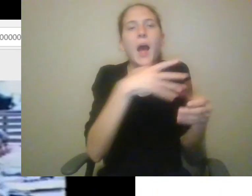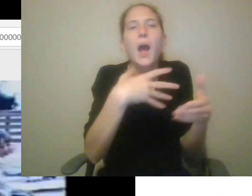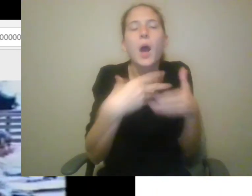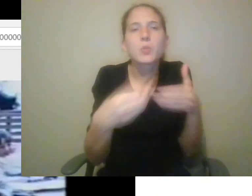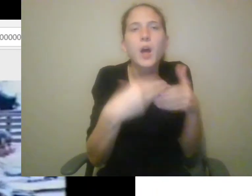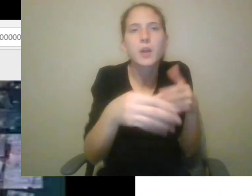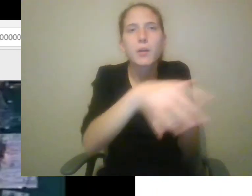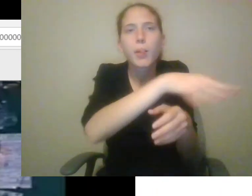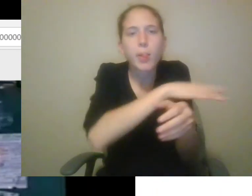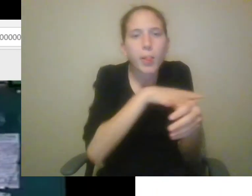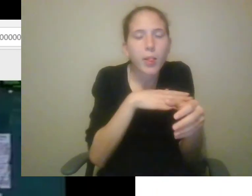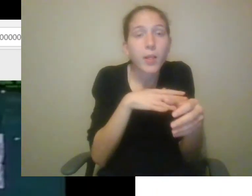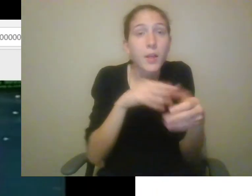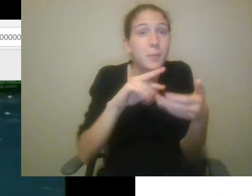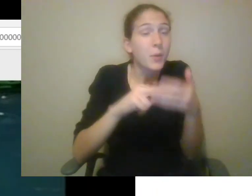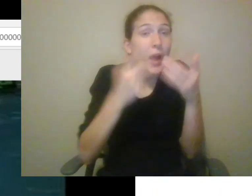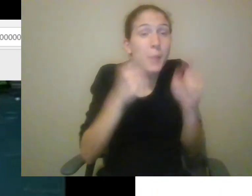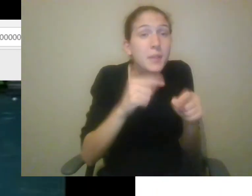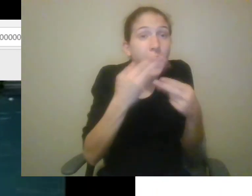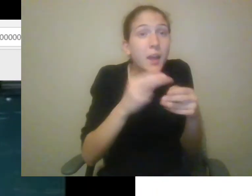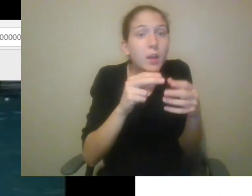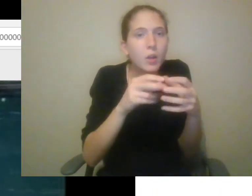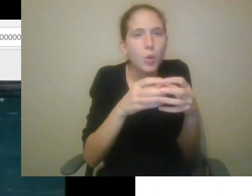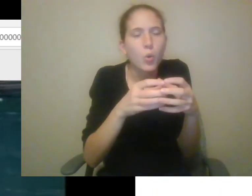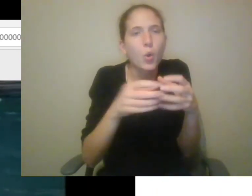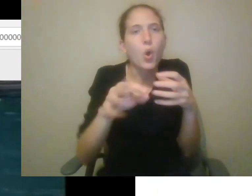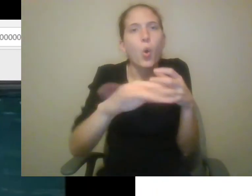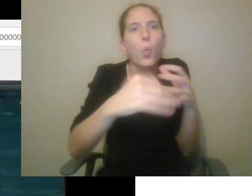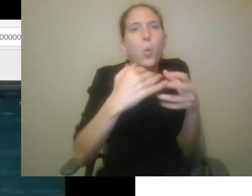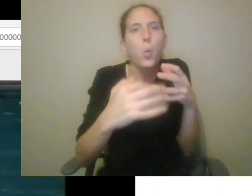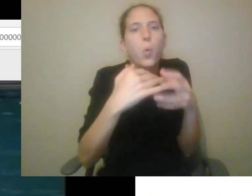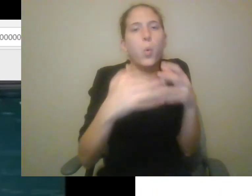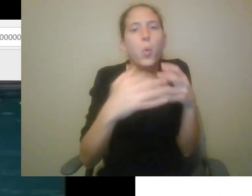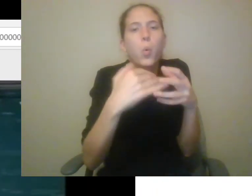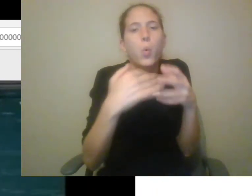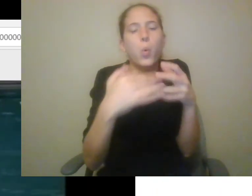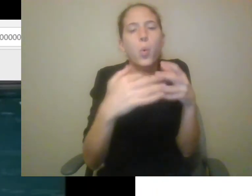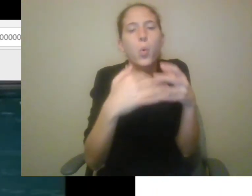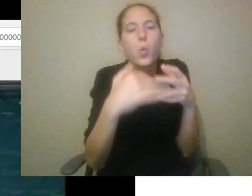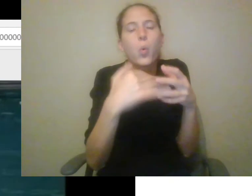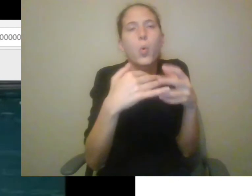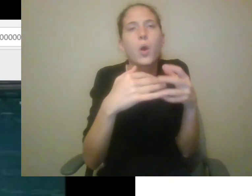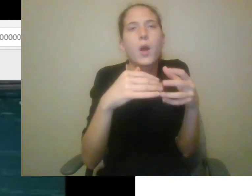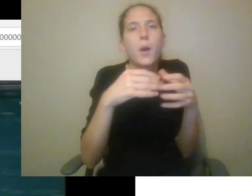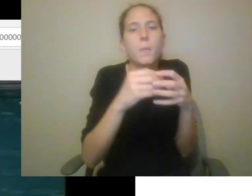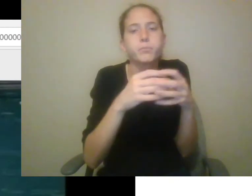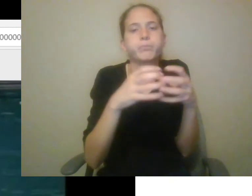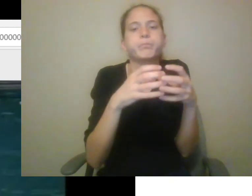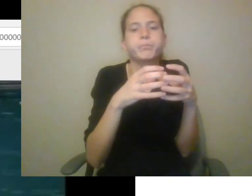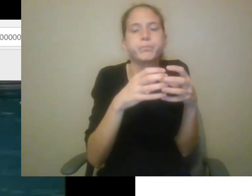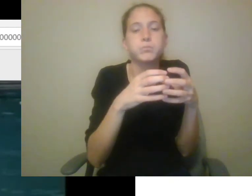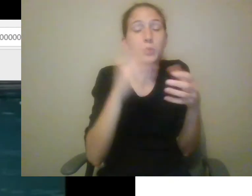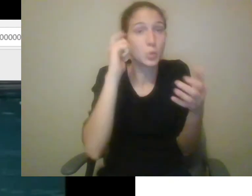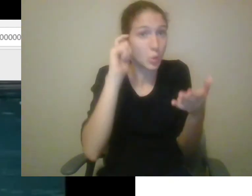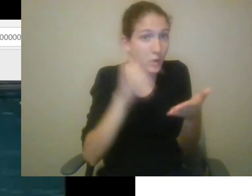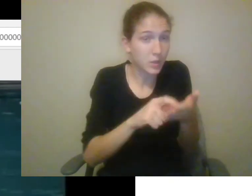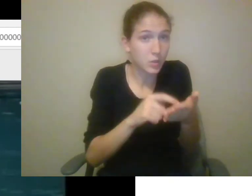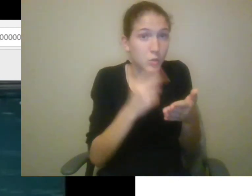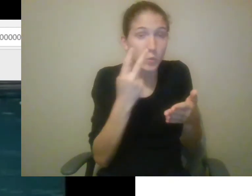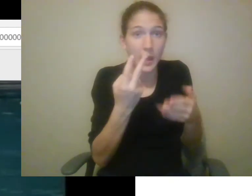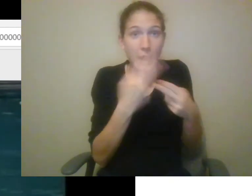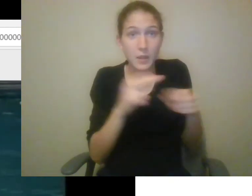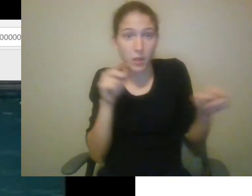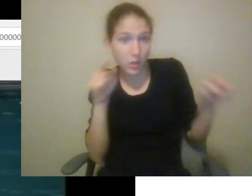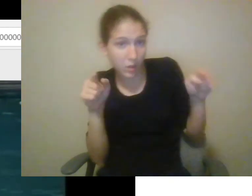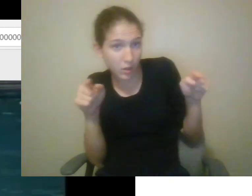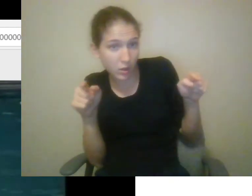It should get bigger. So if I put an egg in pure water, okay, you can see that this egg, compared to that egg, has gotten swelled up. It's gotten